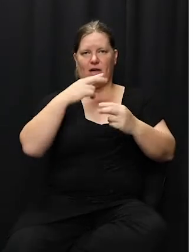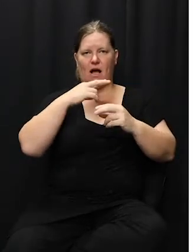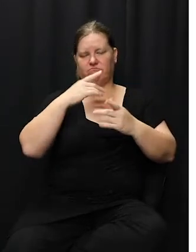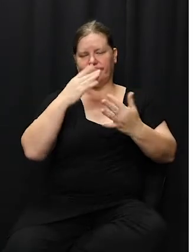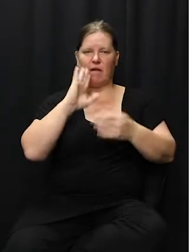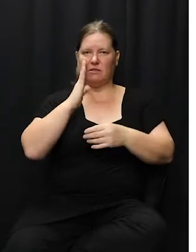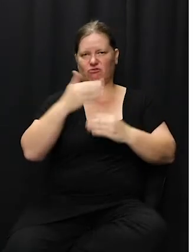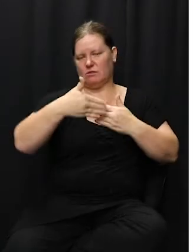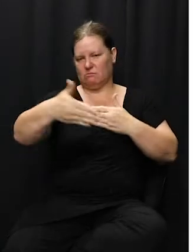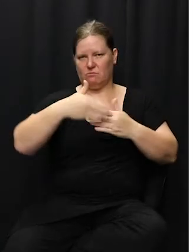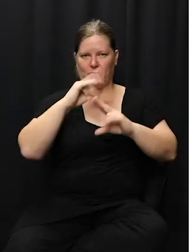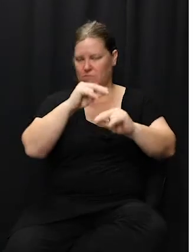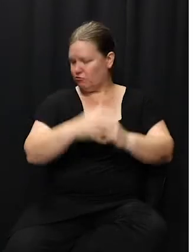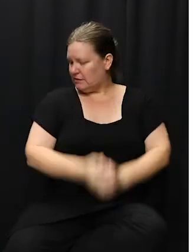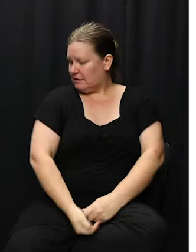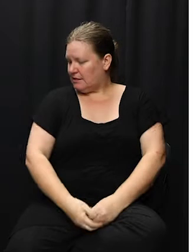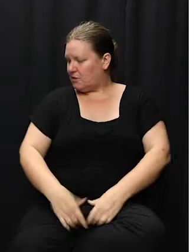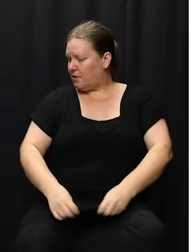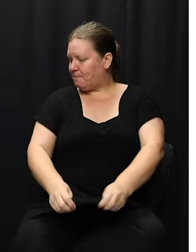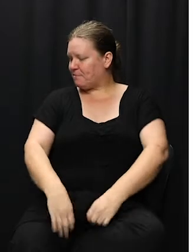of utterance.